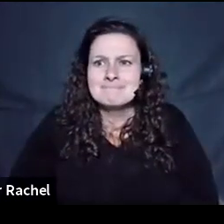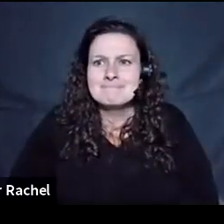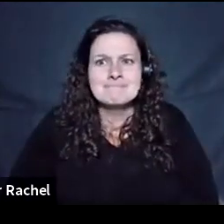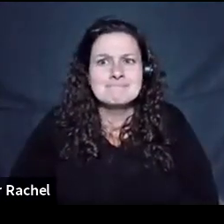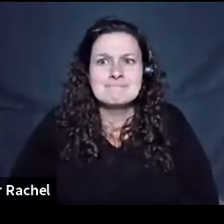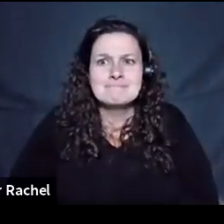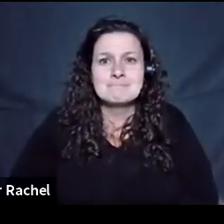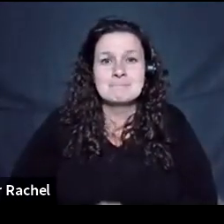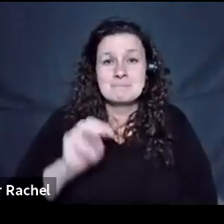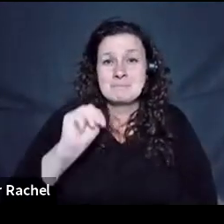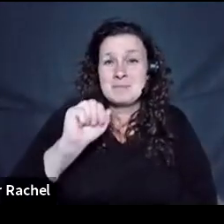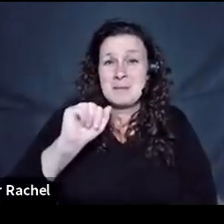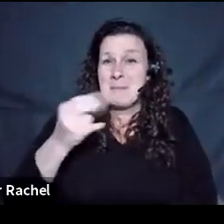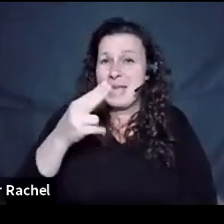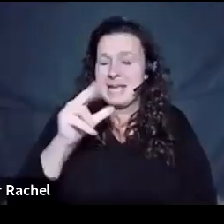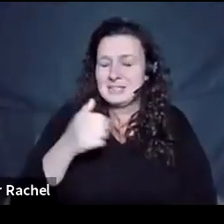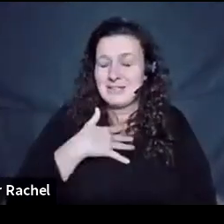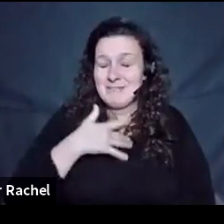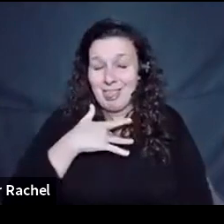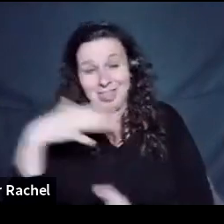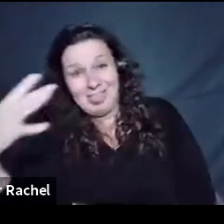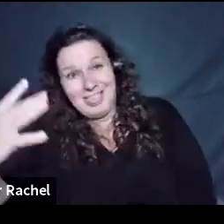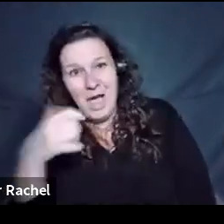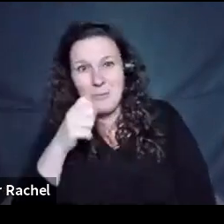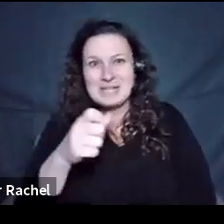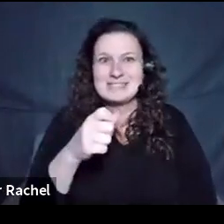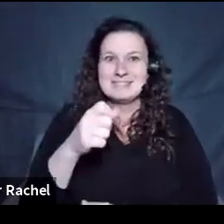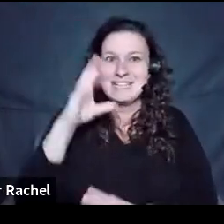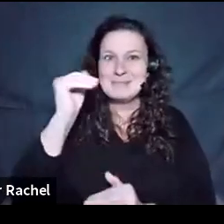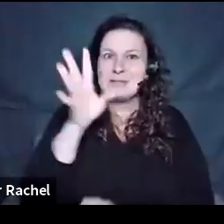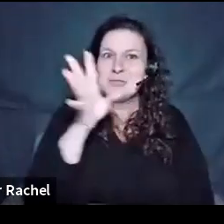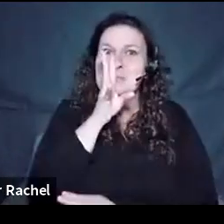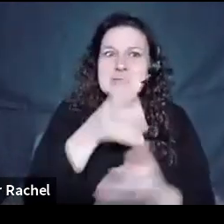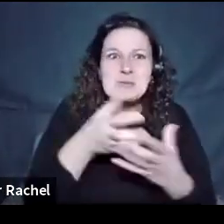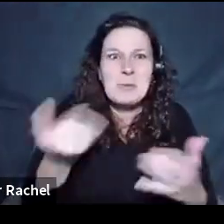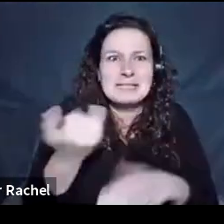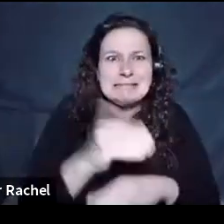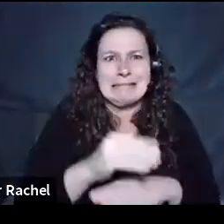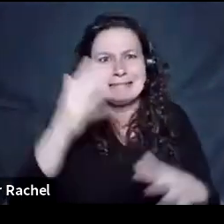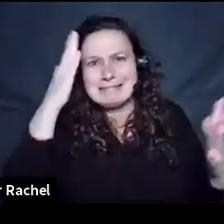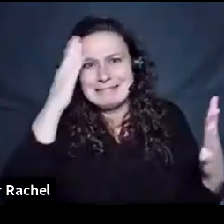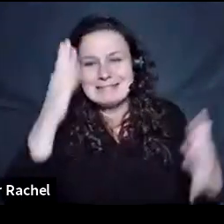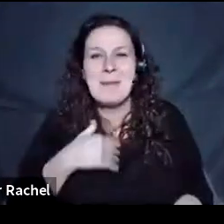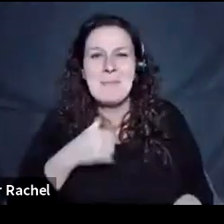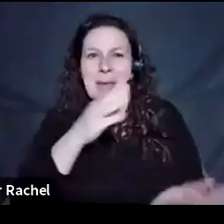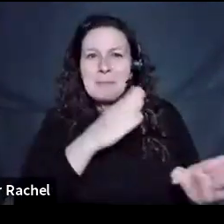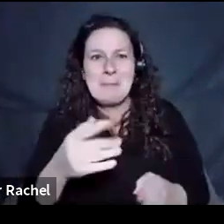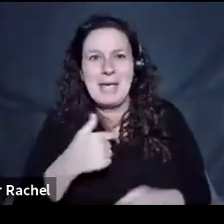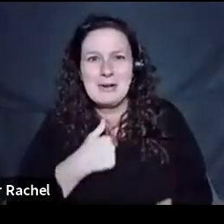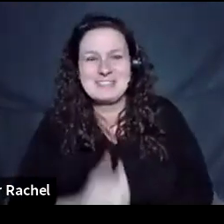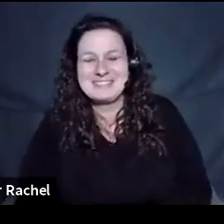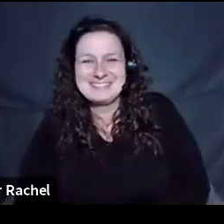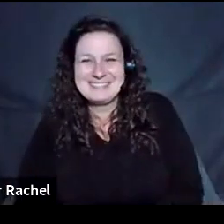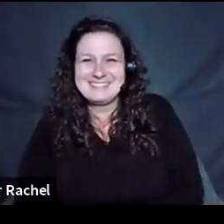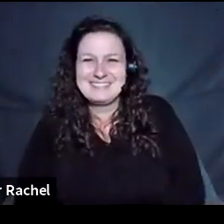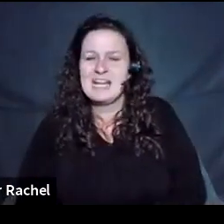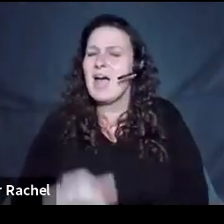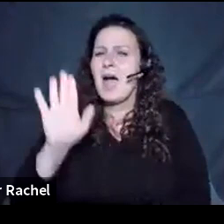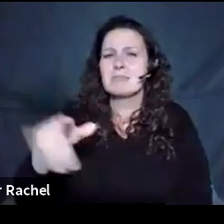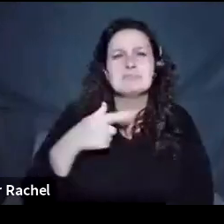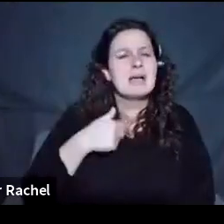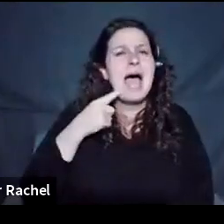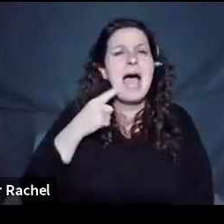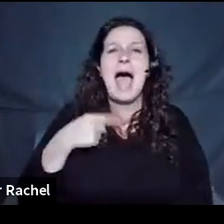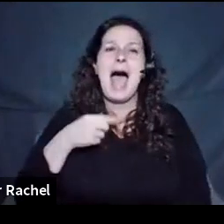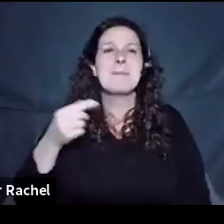Aisha, you're throwing me. I wasn't expecting to speak too much tonight. I was really not prepared. I'm topping you